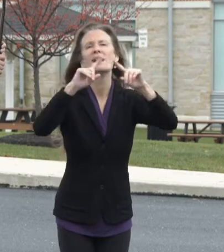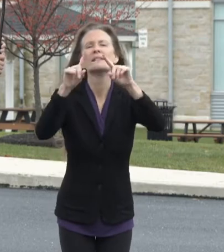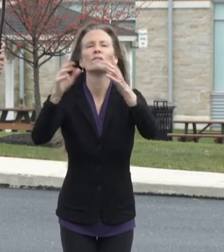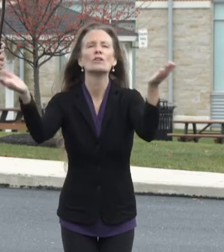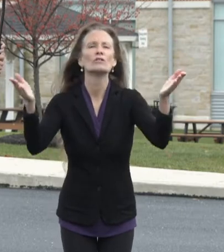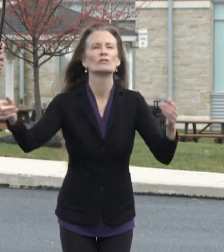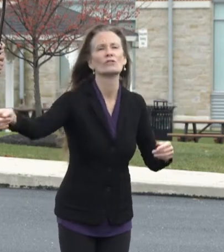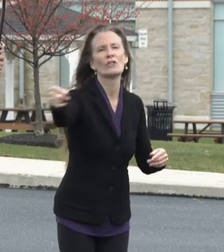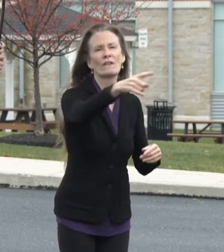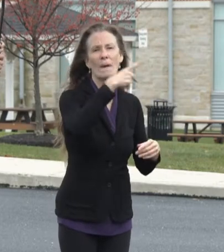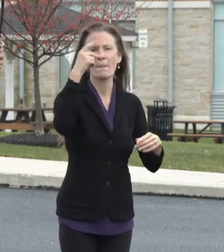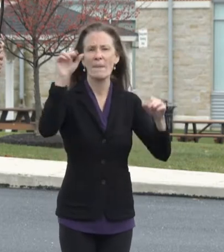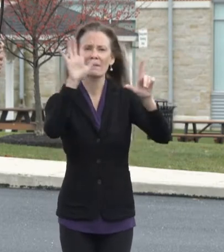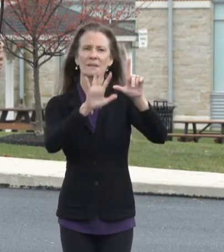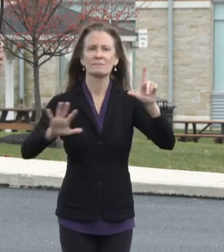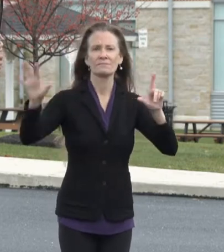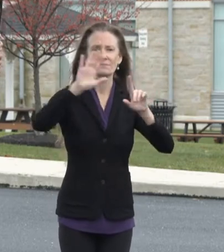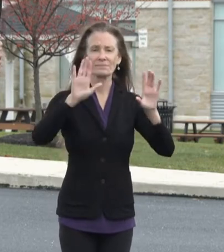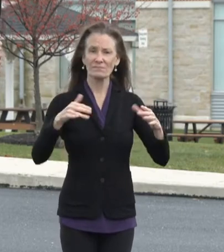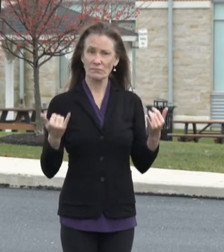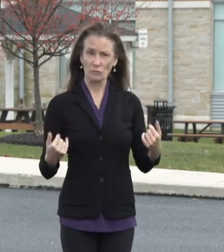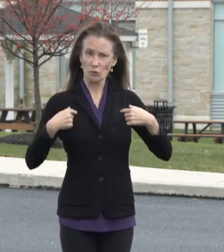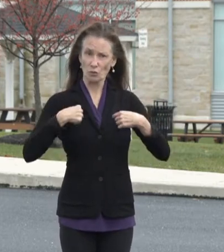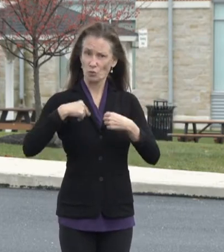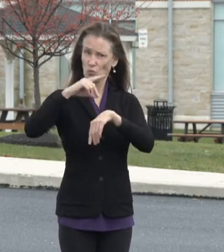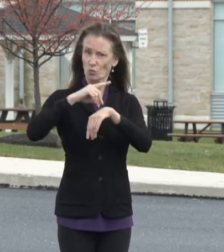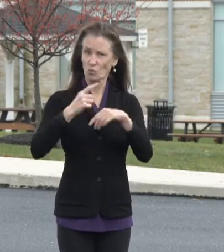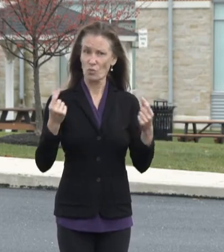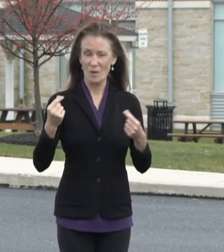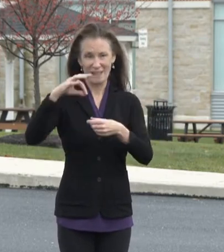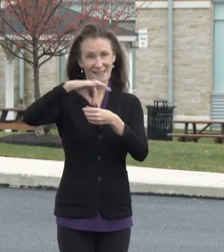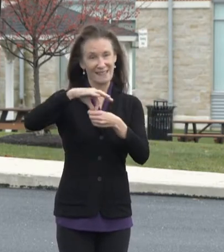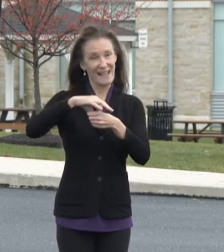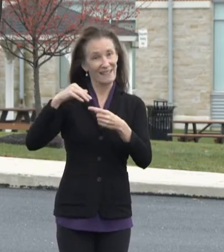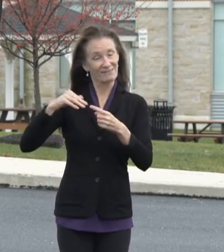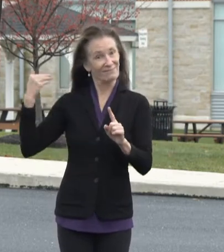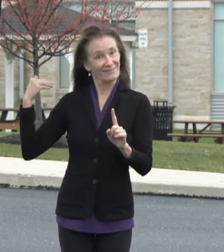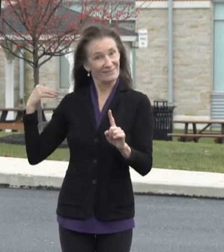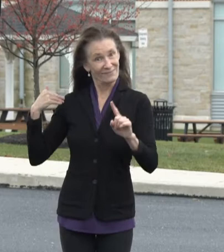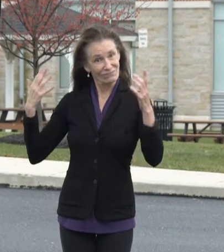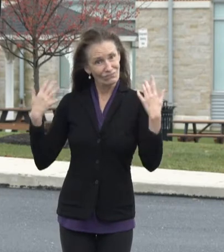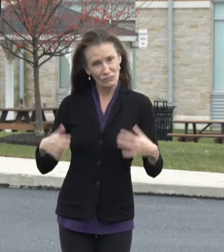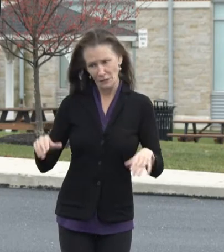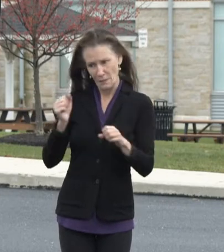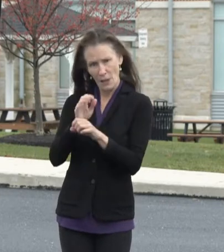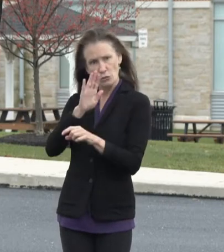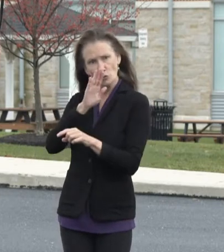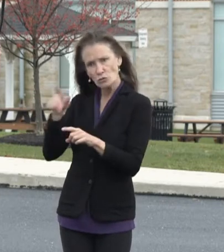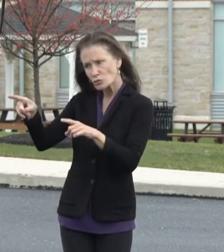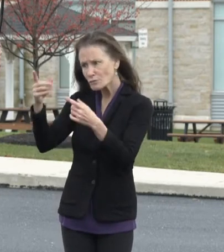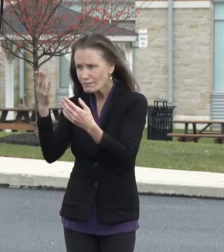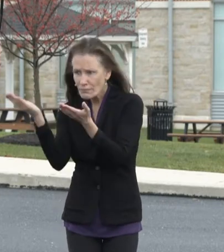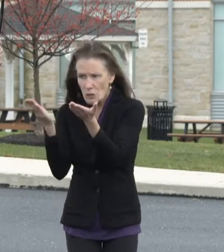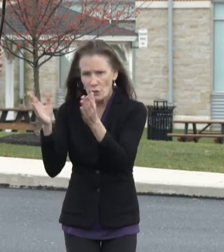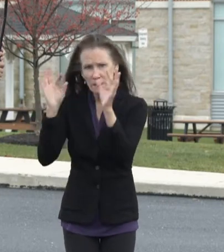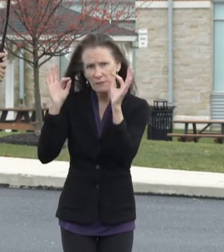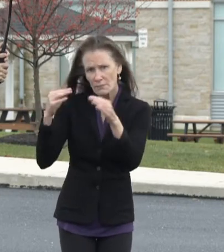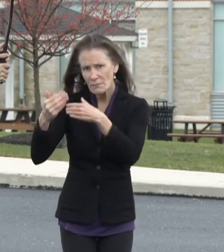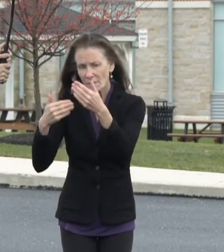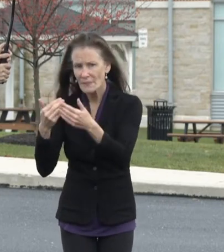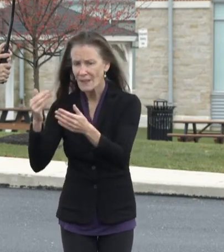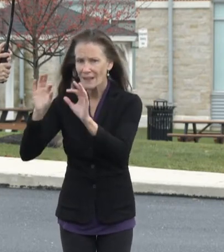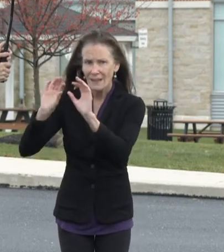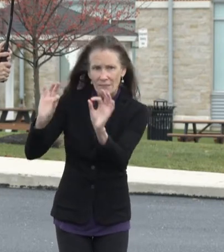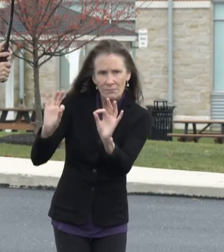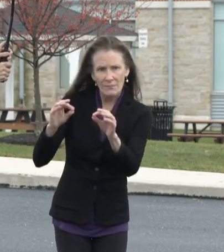Now it is our duty as elected officials to ensure that those who are brave enough to answer that call to serve have the resources and support that